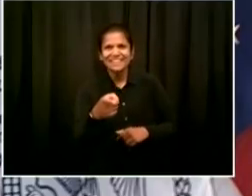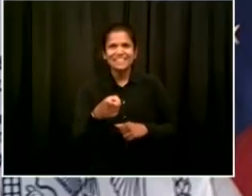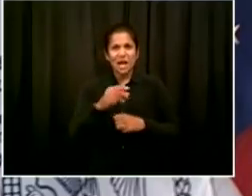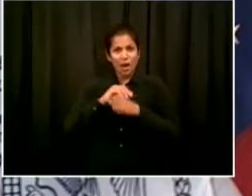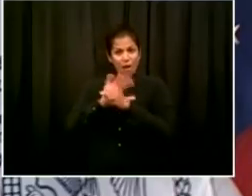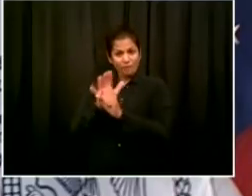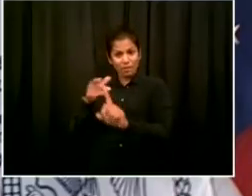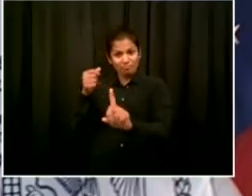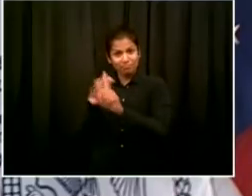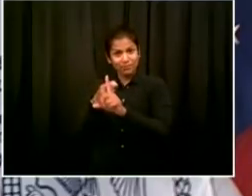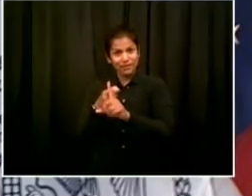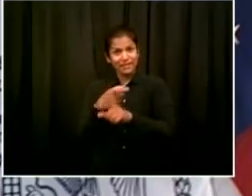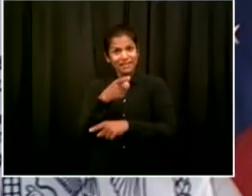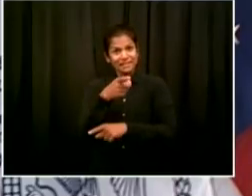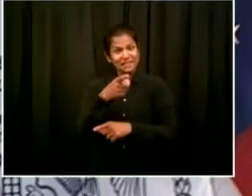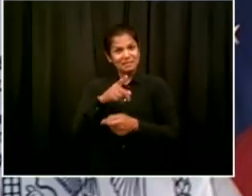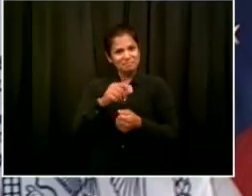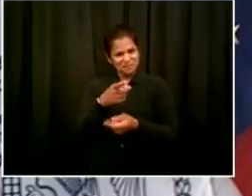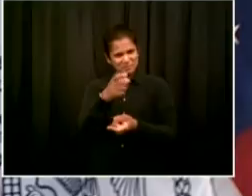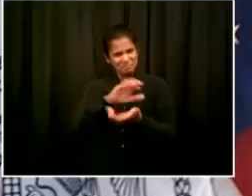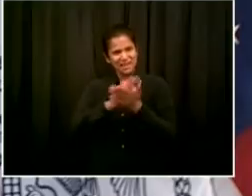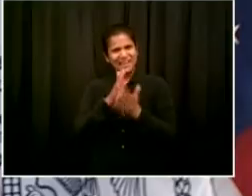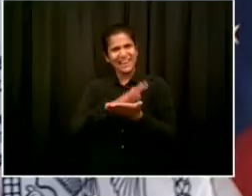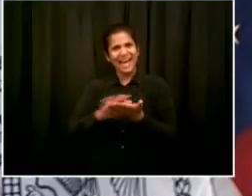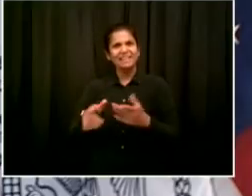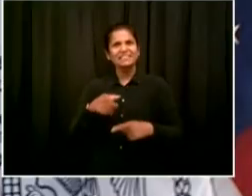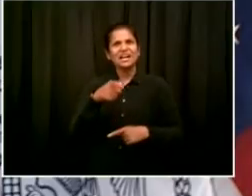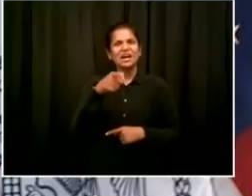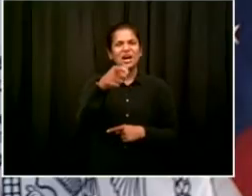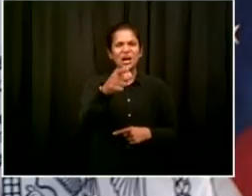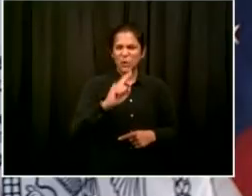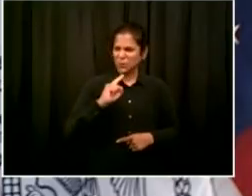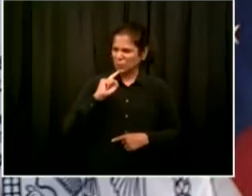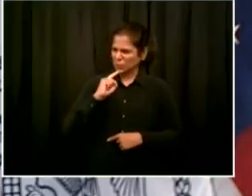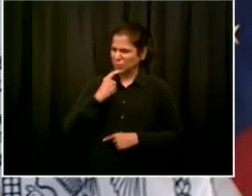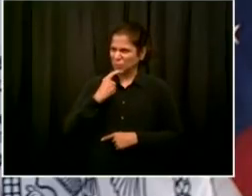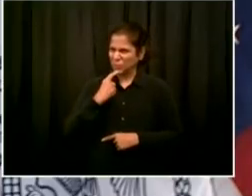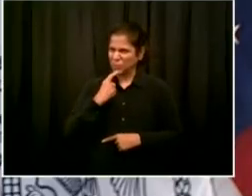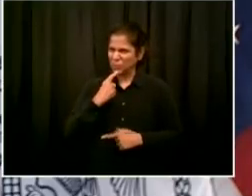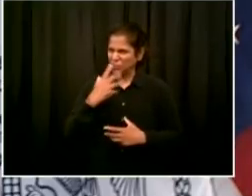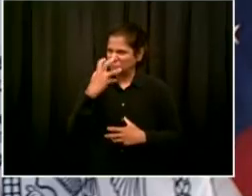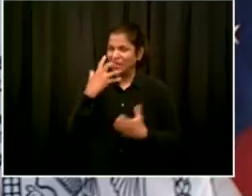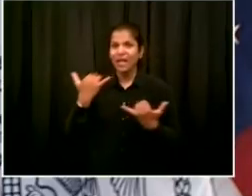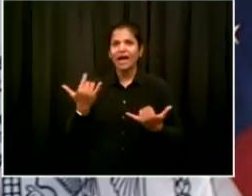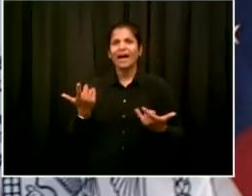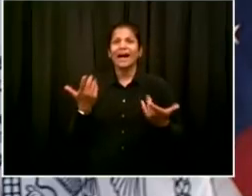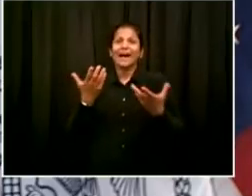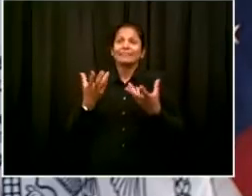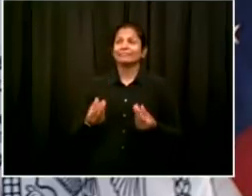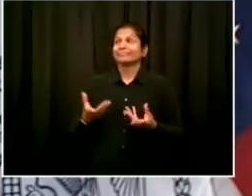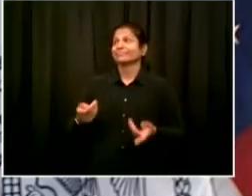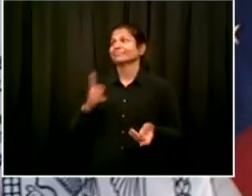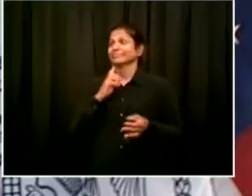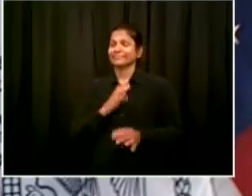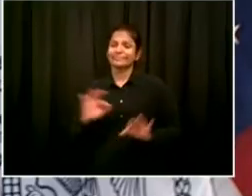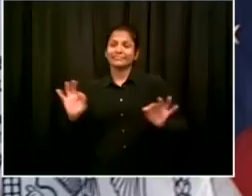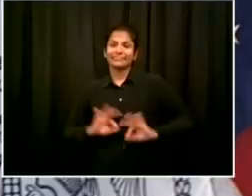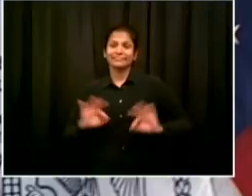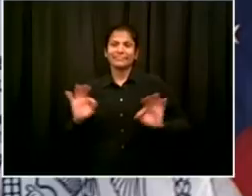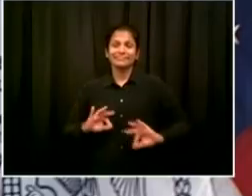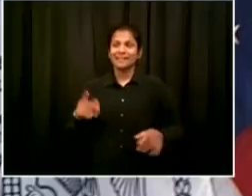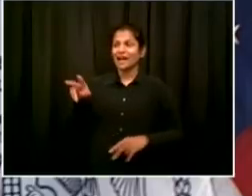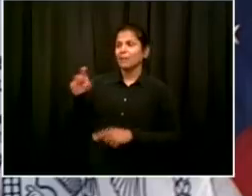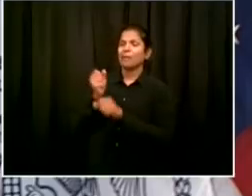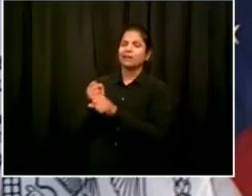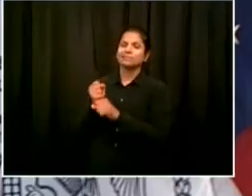several years. It's brought peace to my soul. It's quite remarkable, really. That could be the